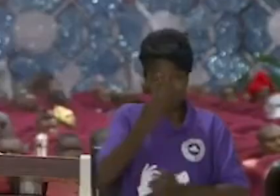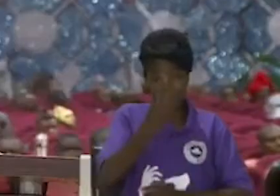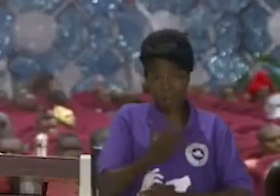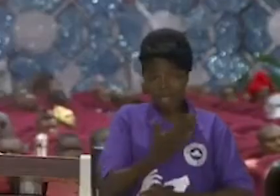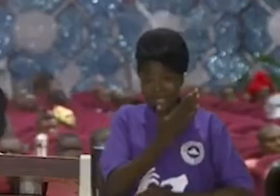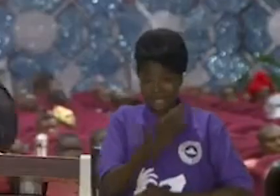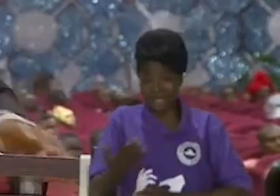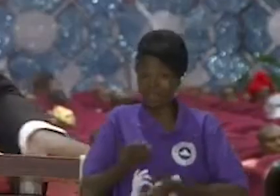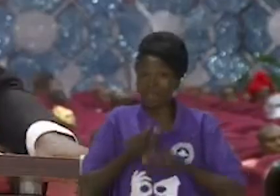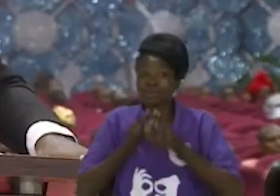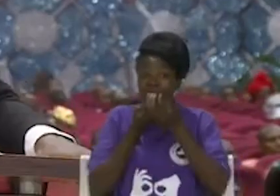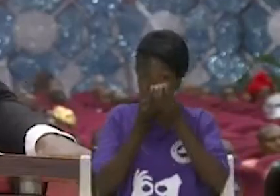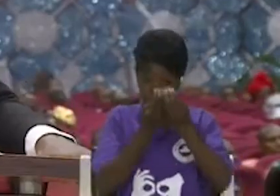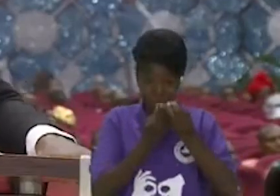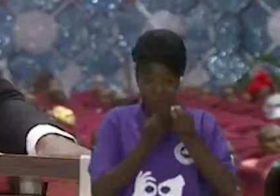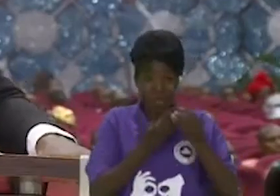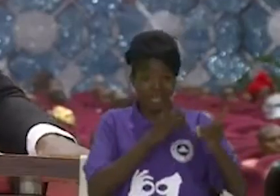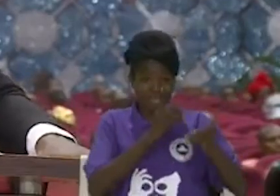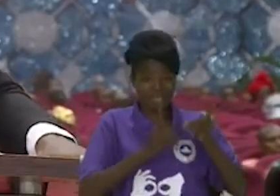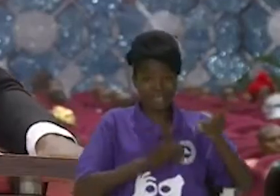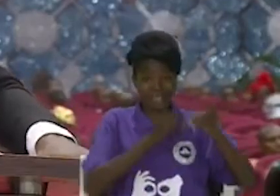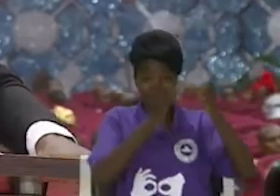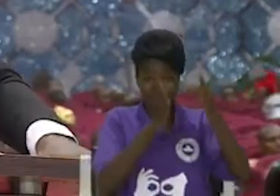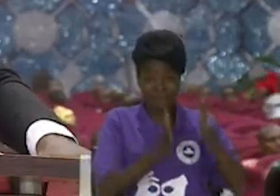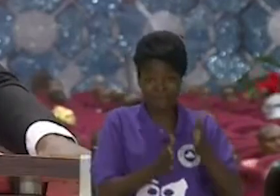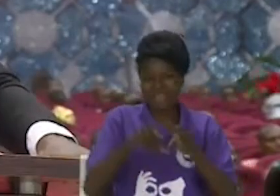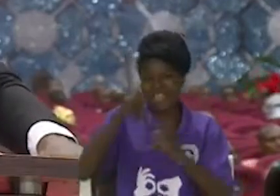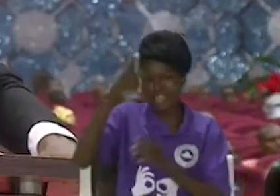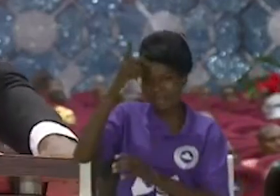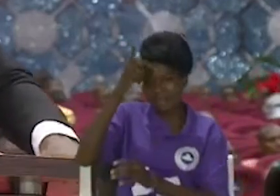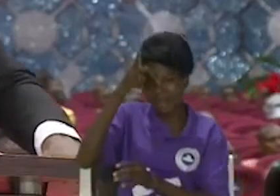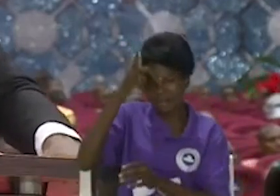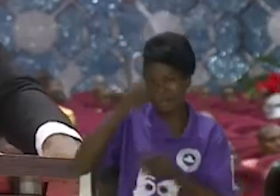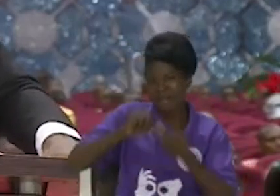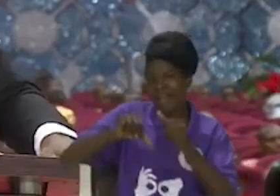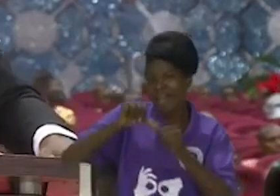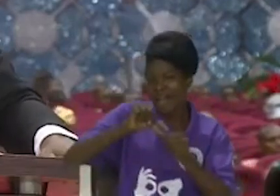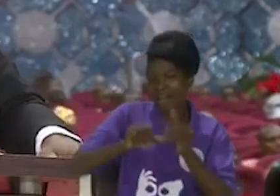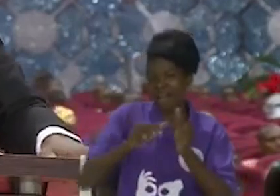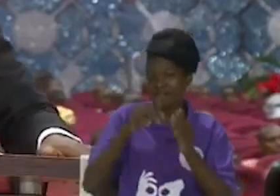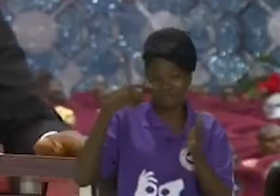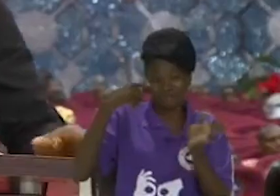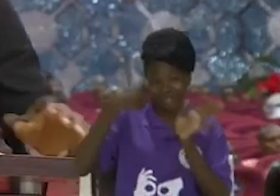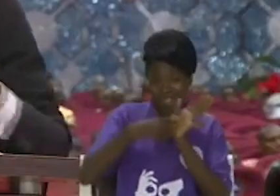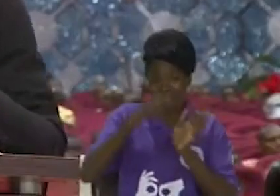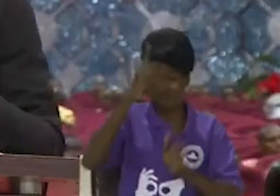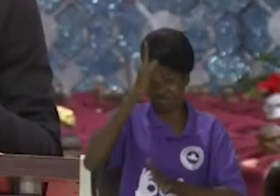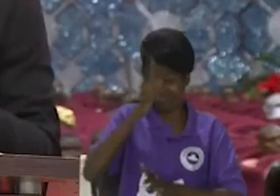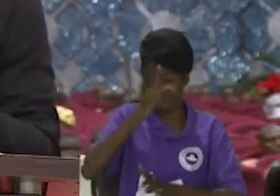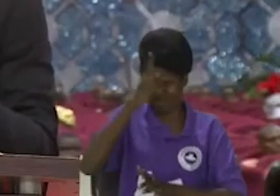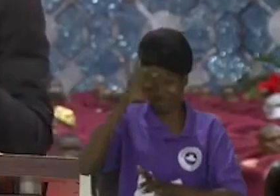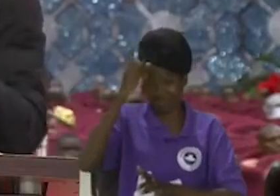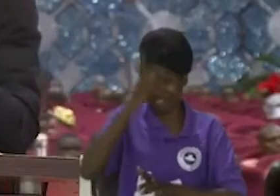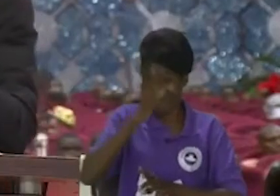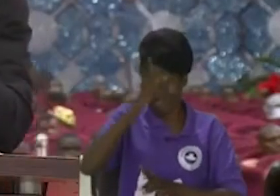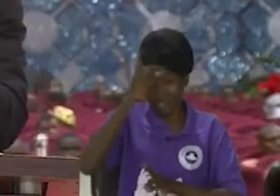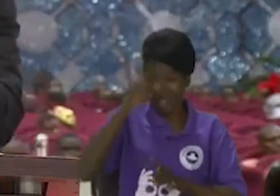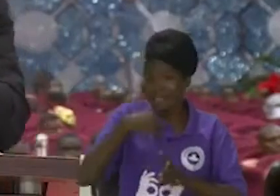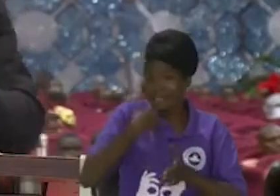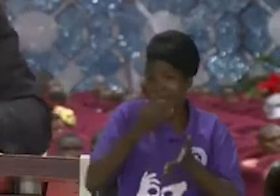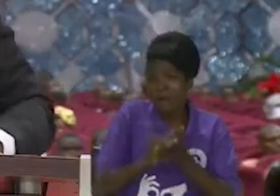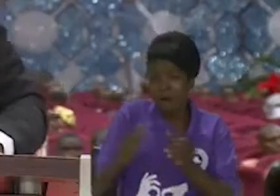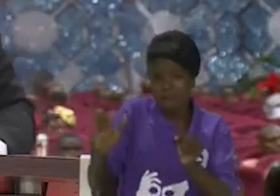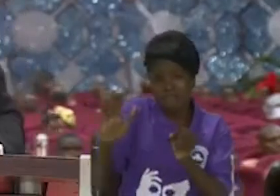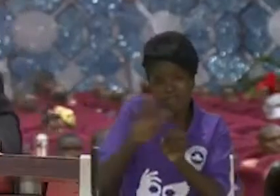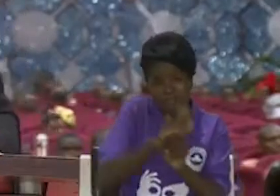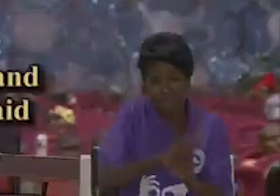his disciples in parables, according to Luke chapter 19, verse 13, Luke chapter 19 and verse 13, he said, "Occupy until